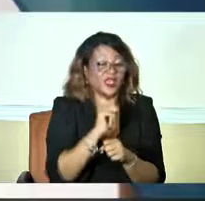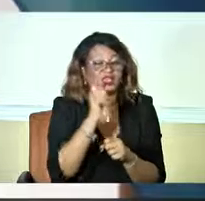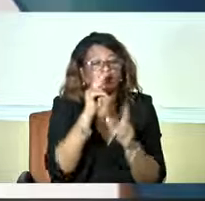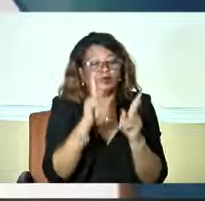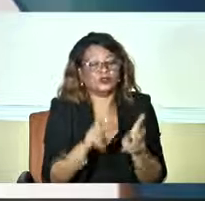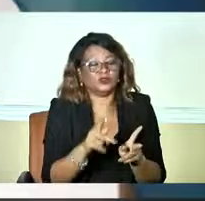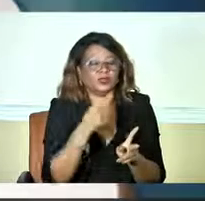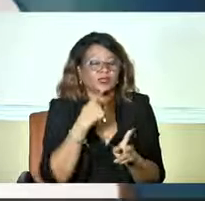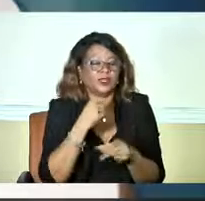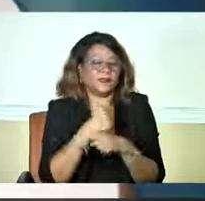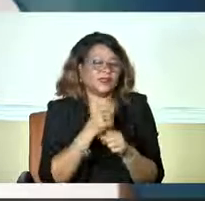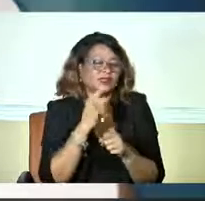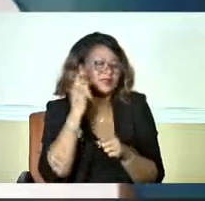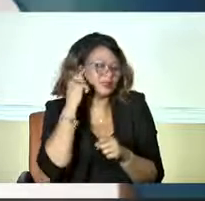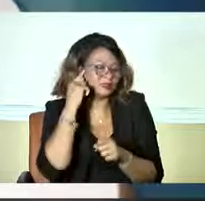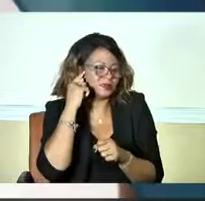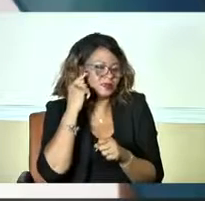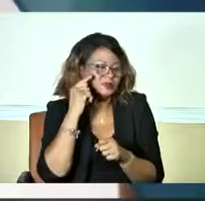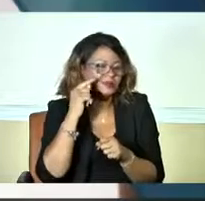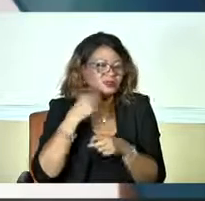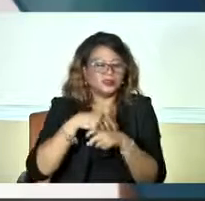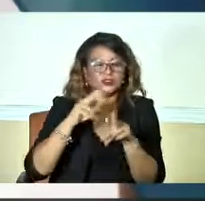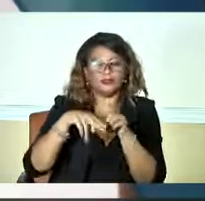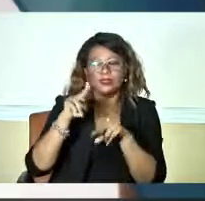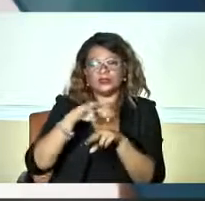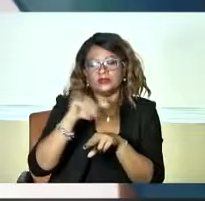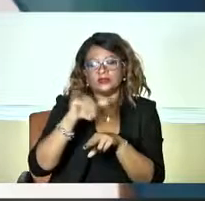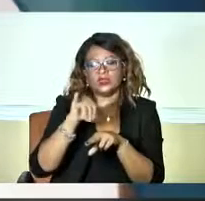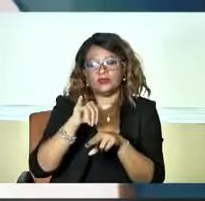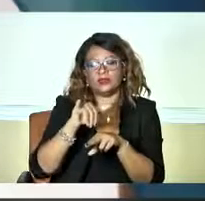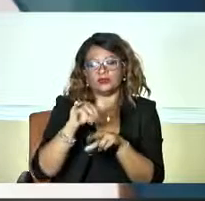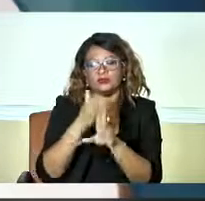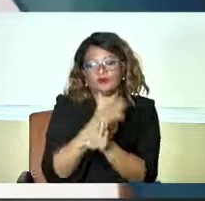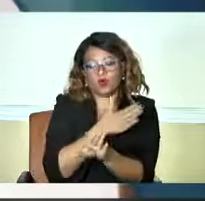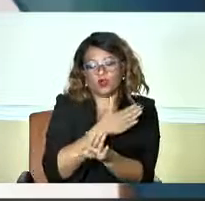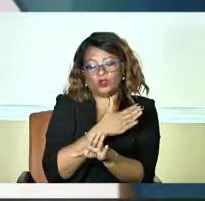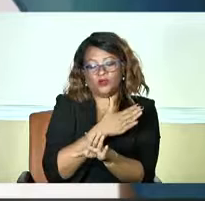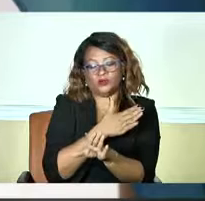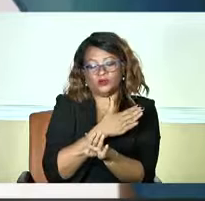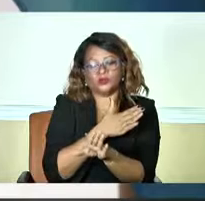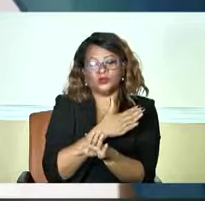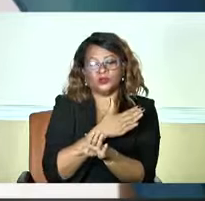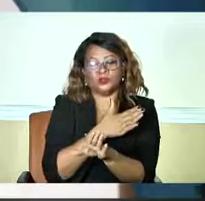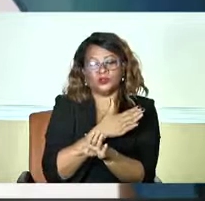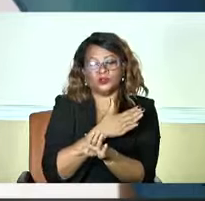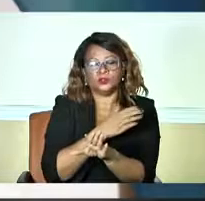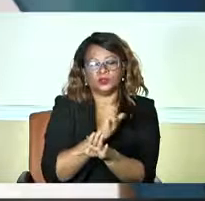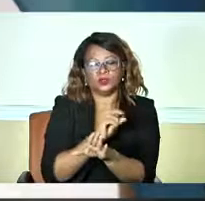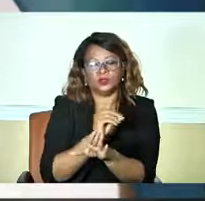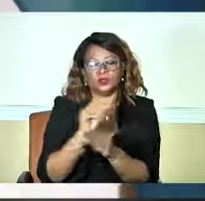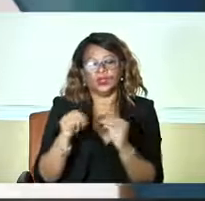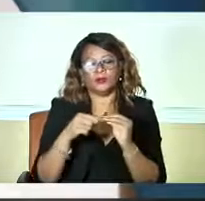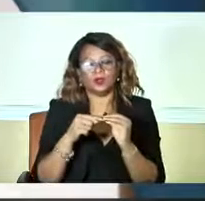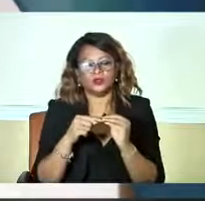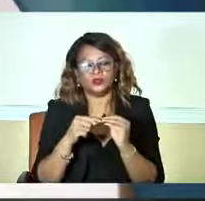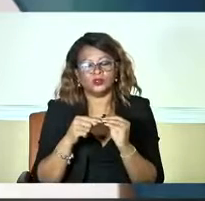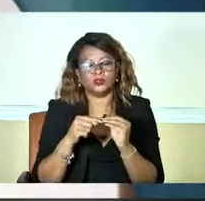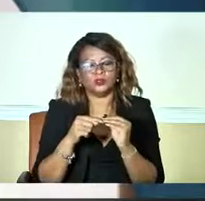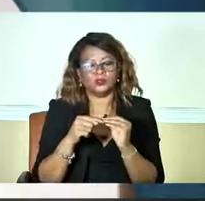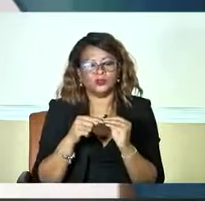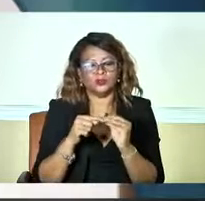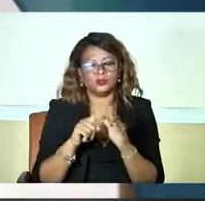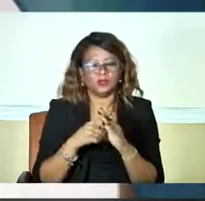say it makes sense for us to build the same thing that was there before. And so that's we are about to embark